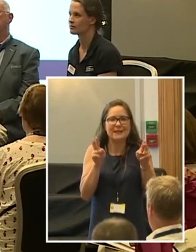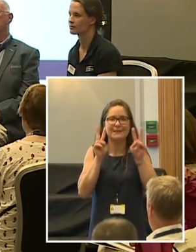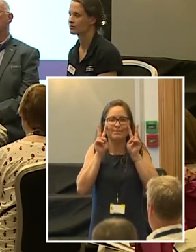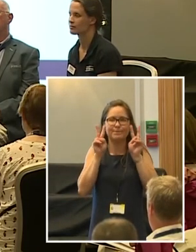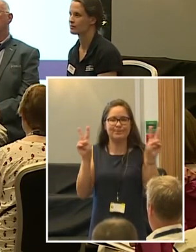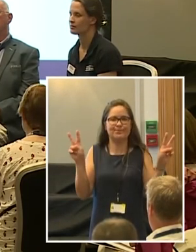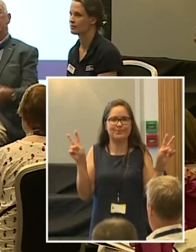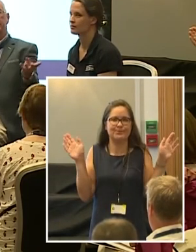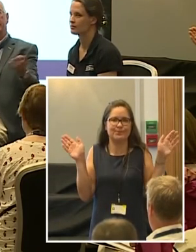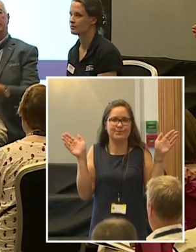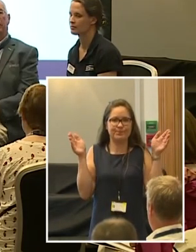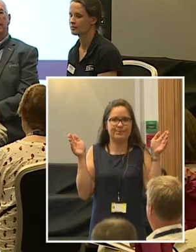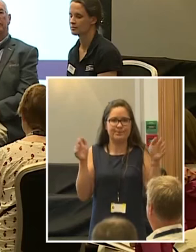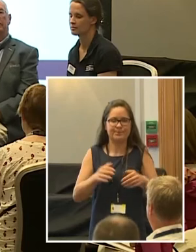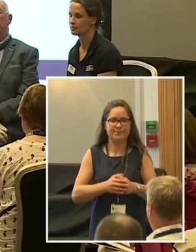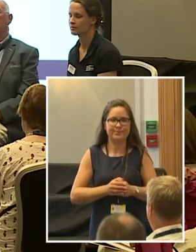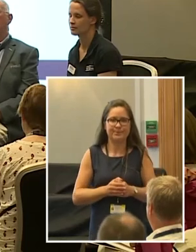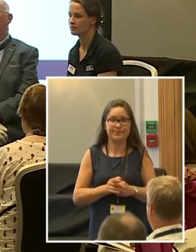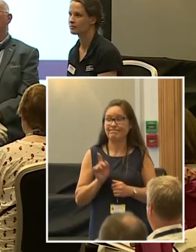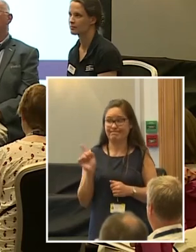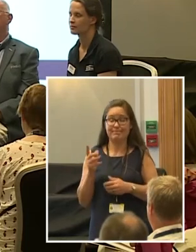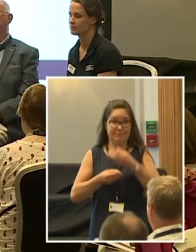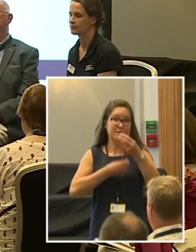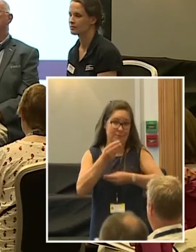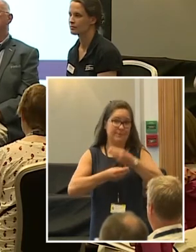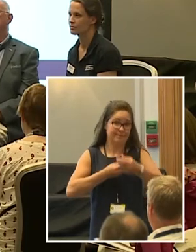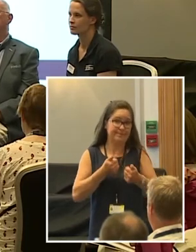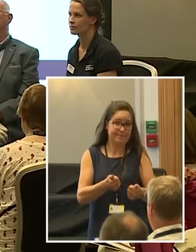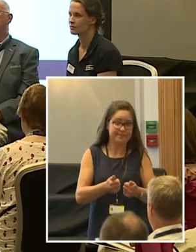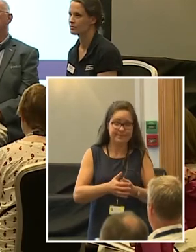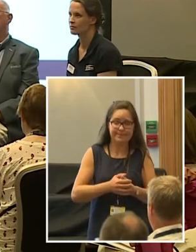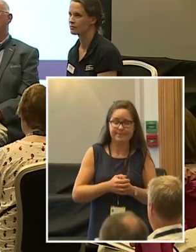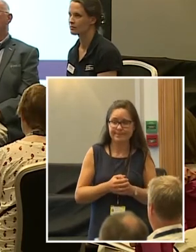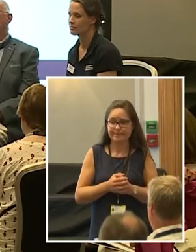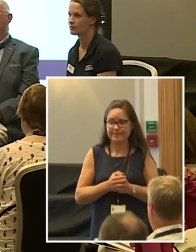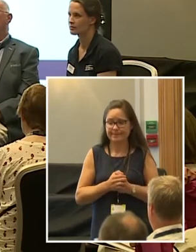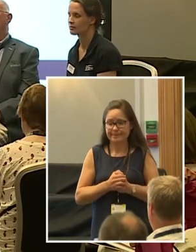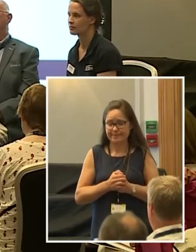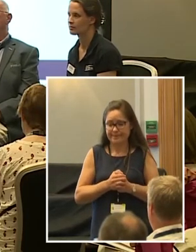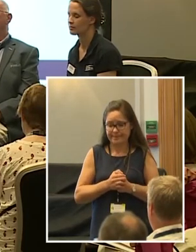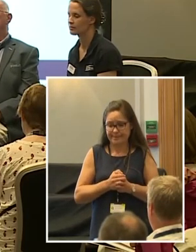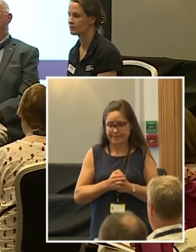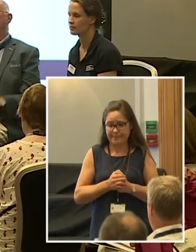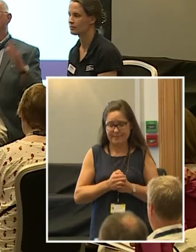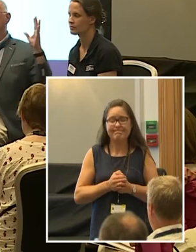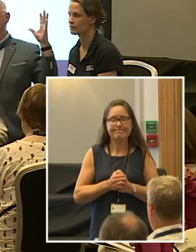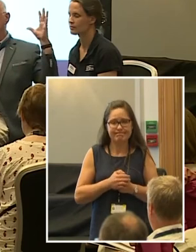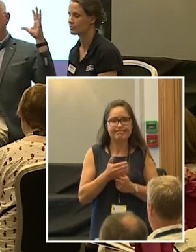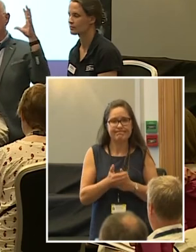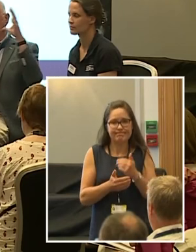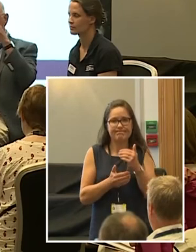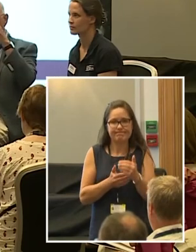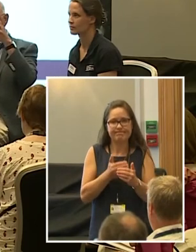vision. And David described that really rather well to you already. But gradually it can